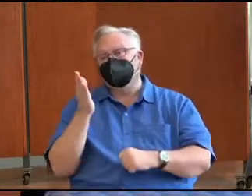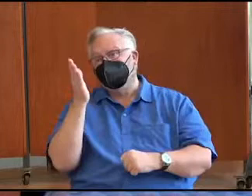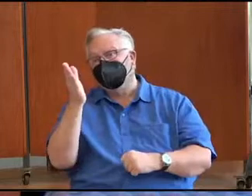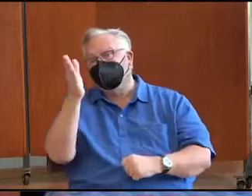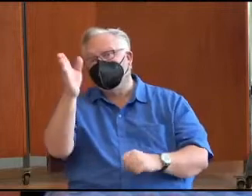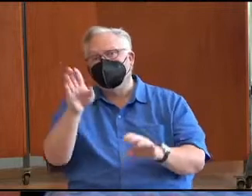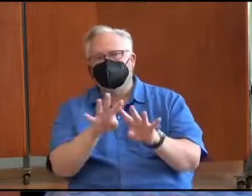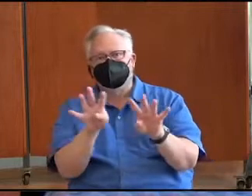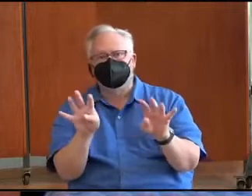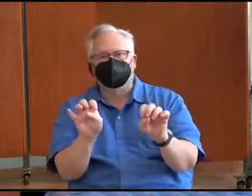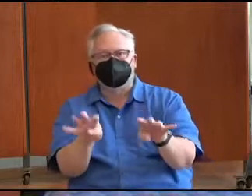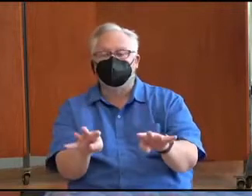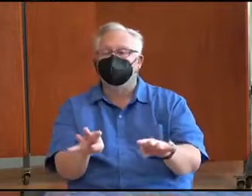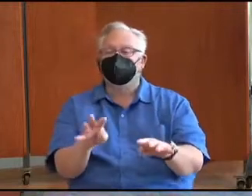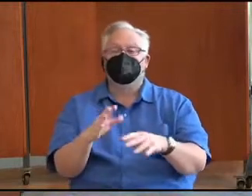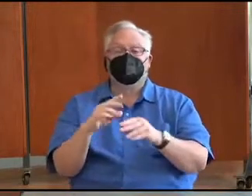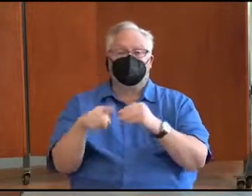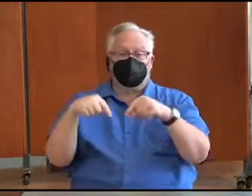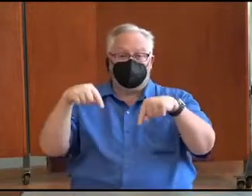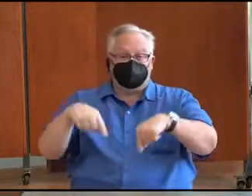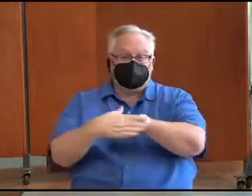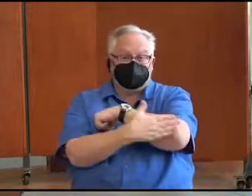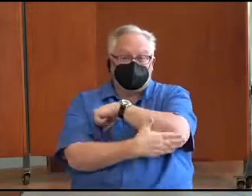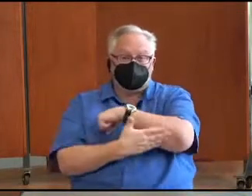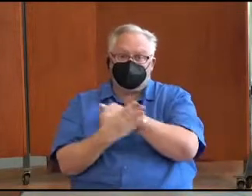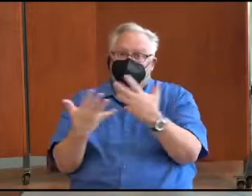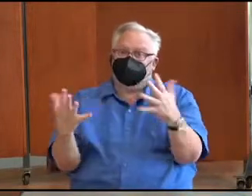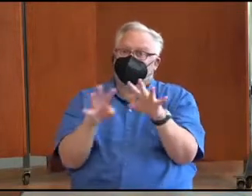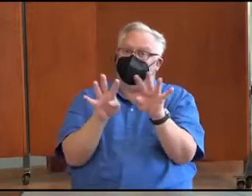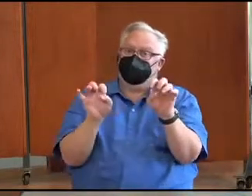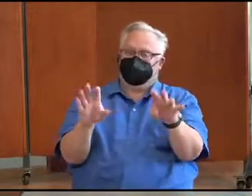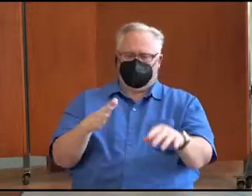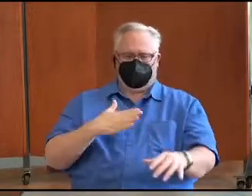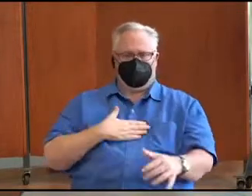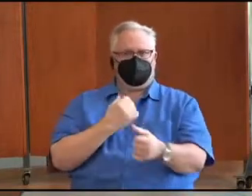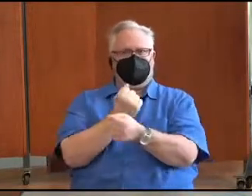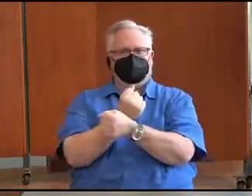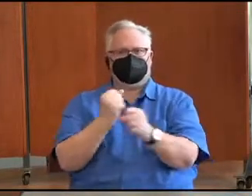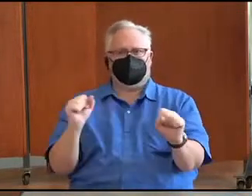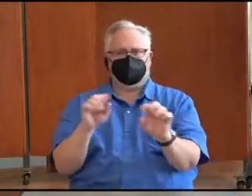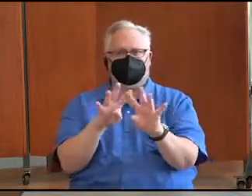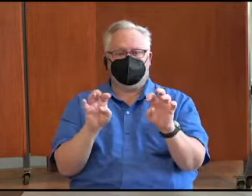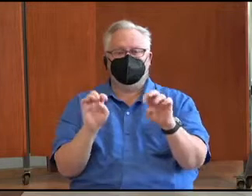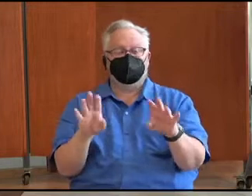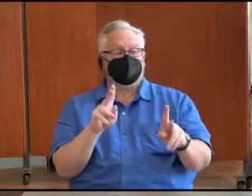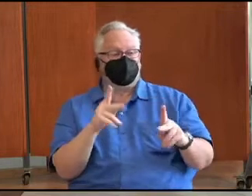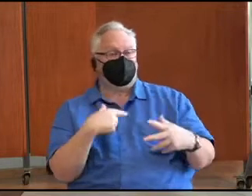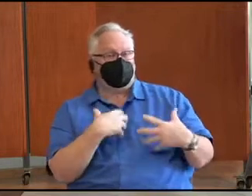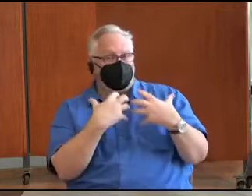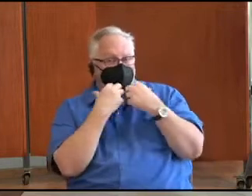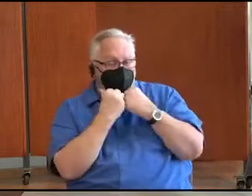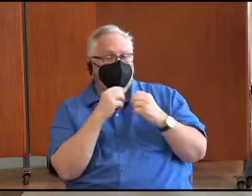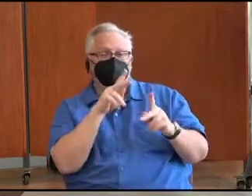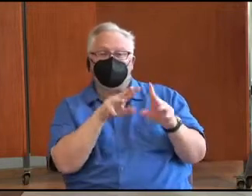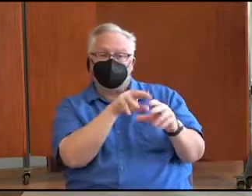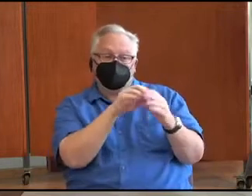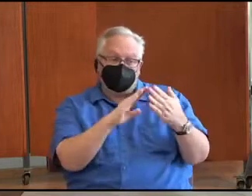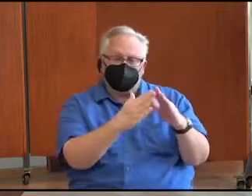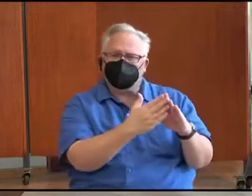our country, the fears about my safety, the safety of loved ones, of our community.